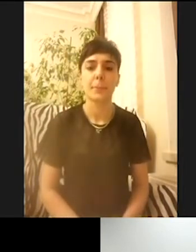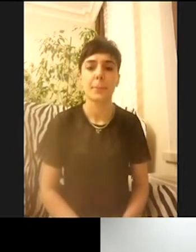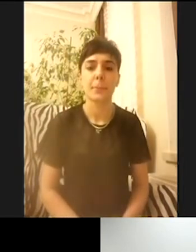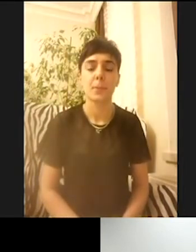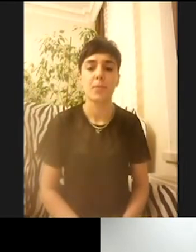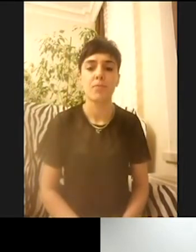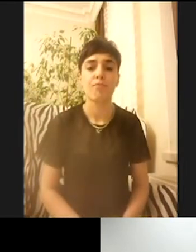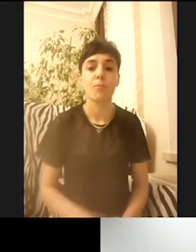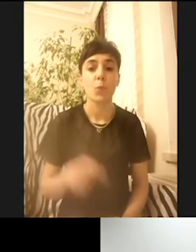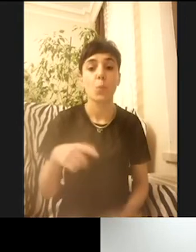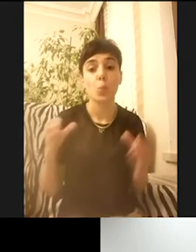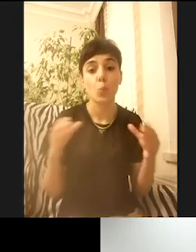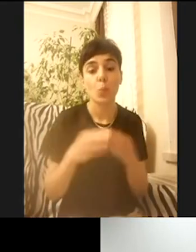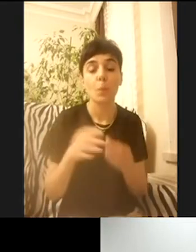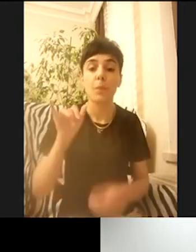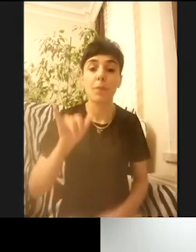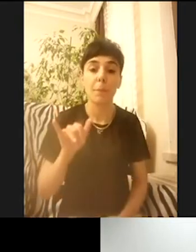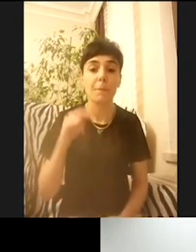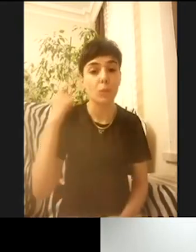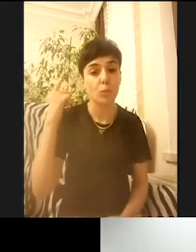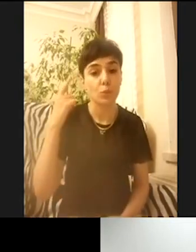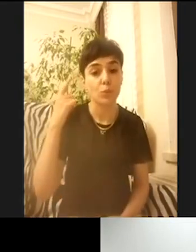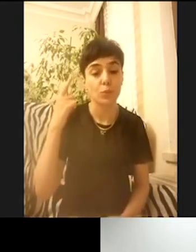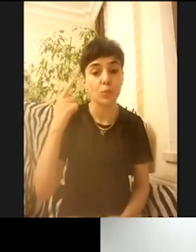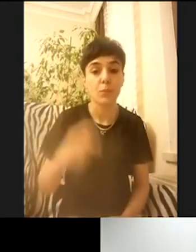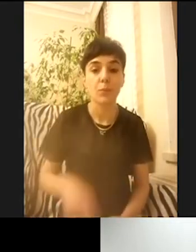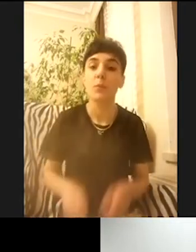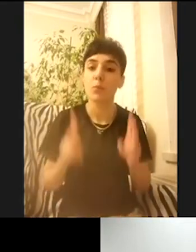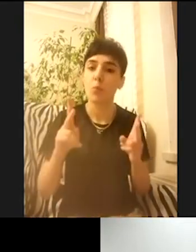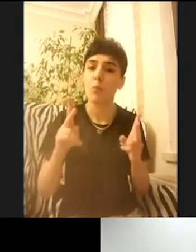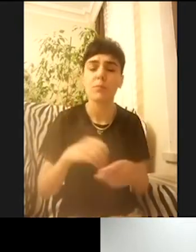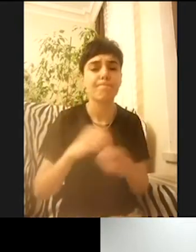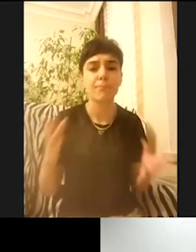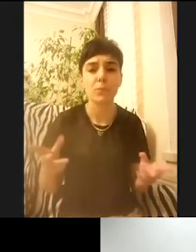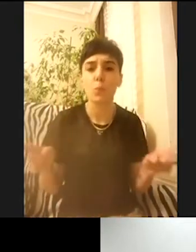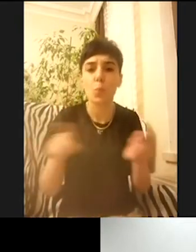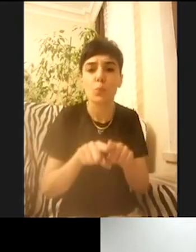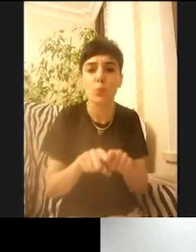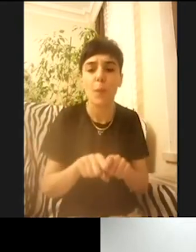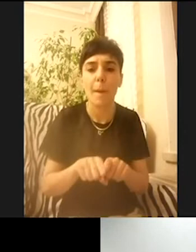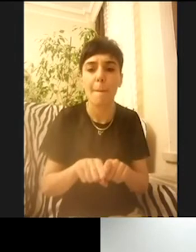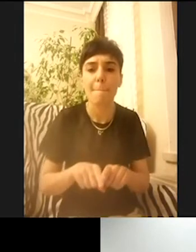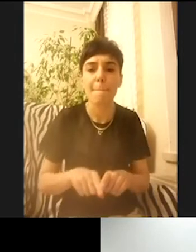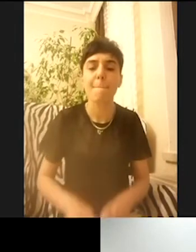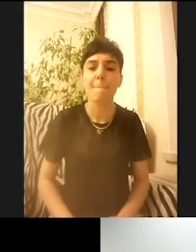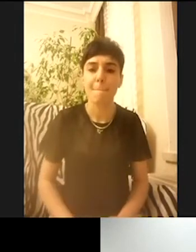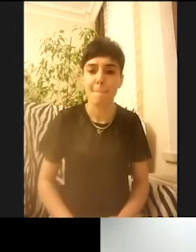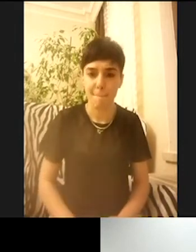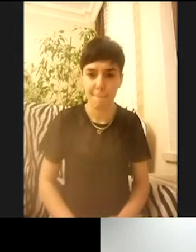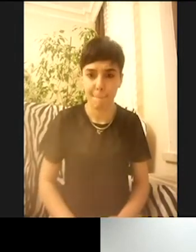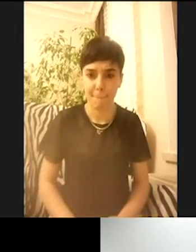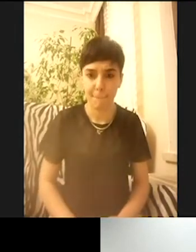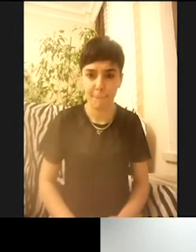has been such, at least something, a lesson for me, because we started Through the Window from this idea that